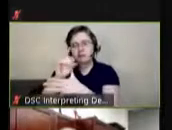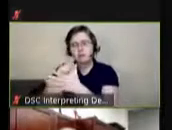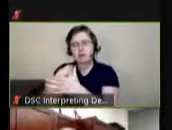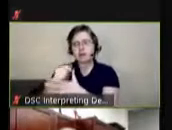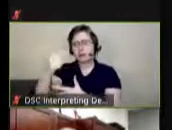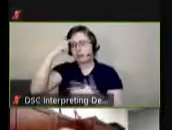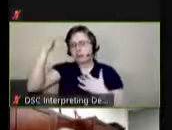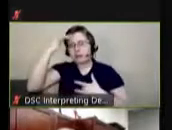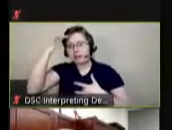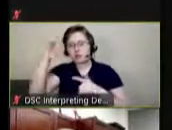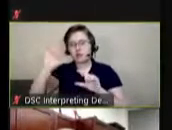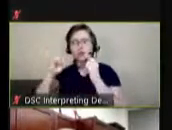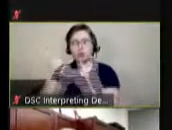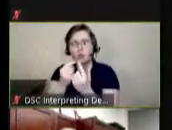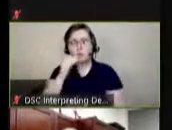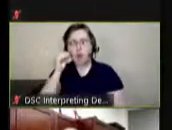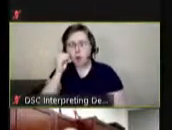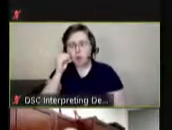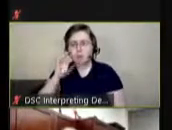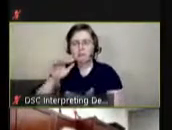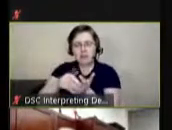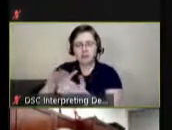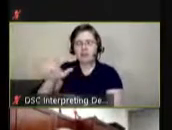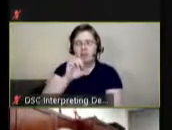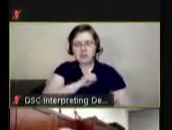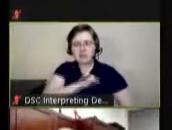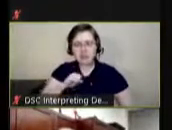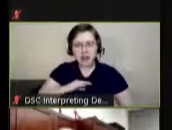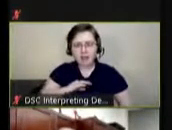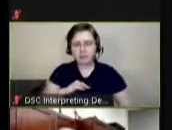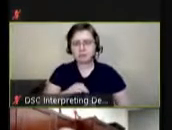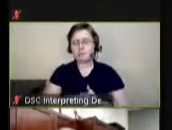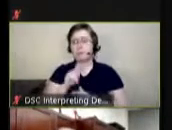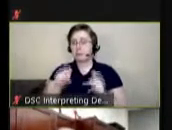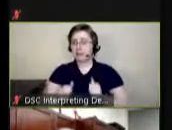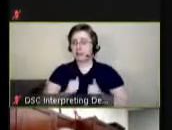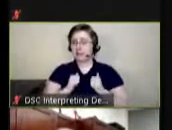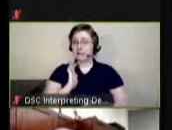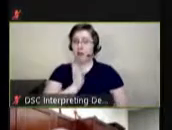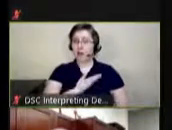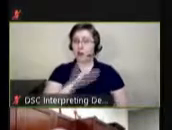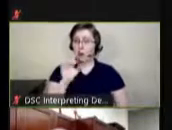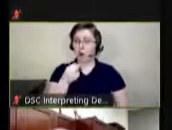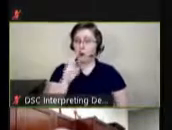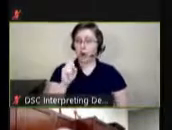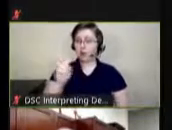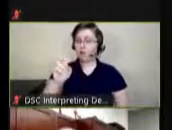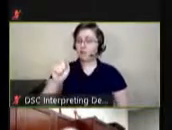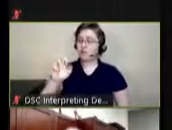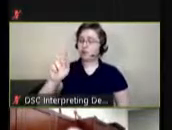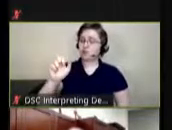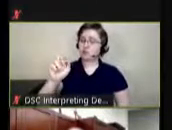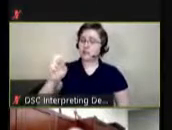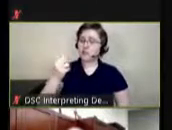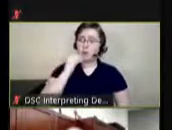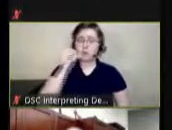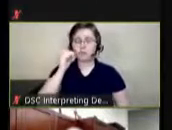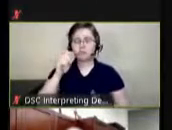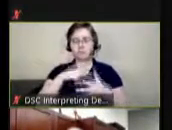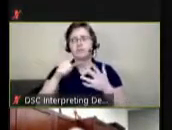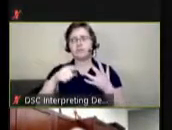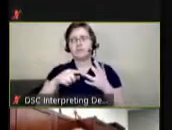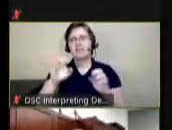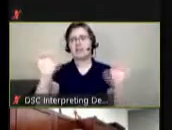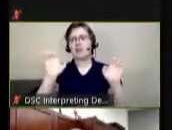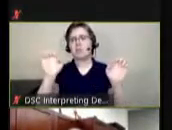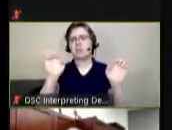homes or centers and staff at those locations, residents and staff at our Ohio veterans homes, and of course, EMS